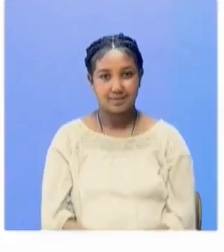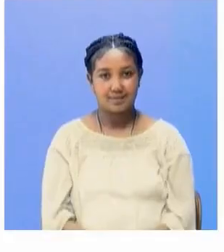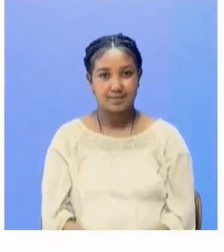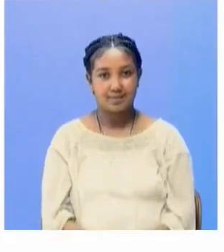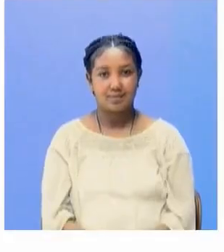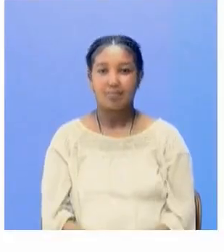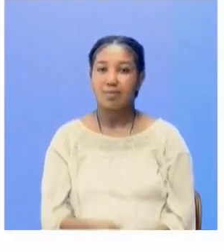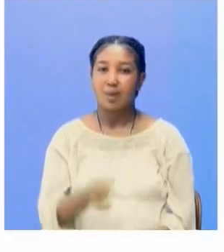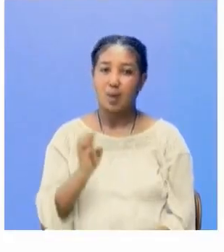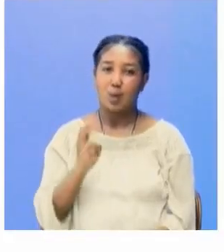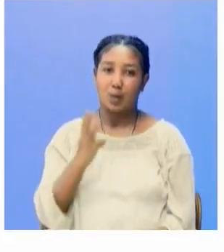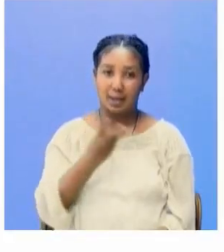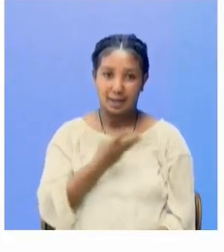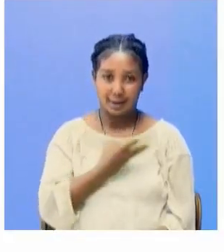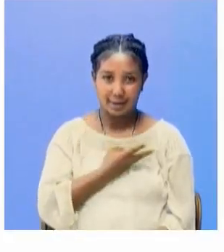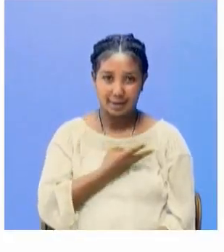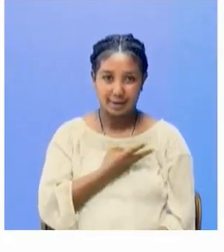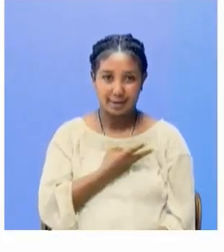We